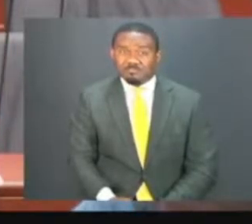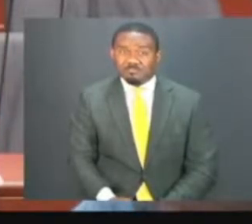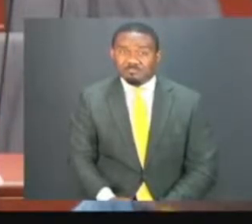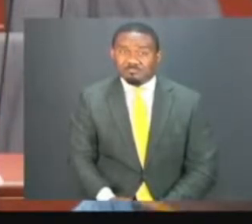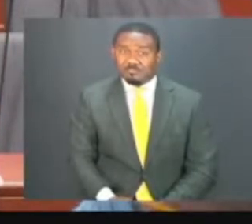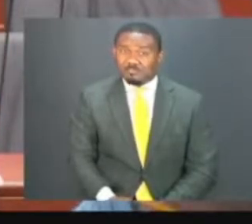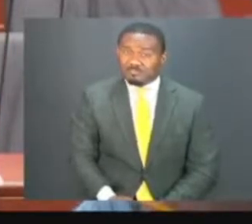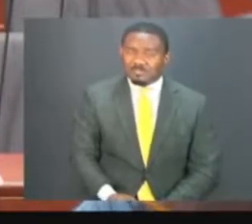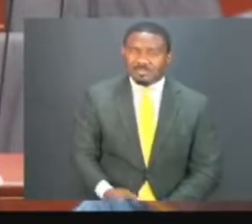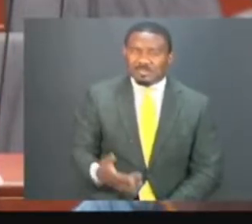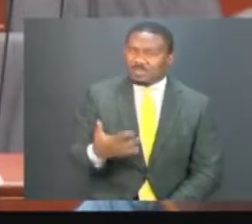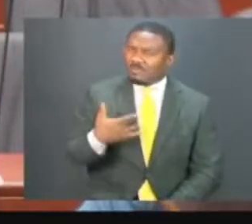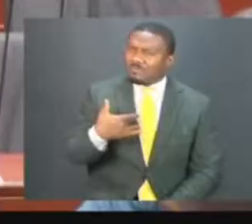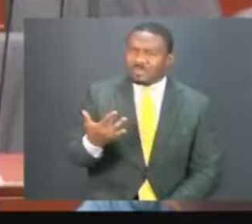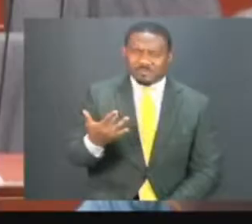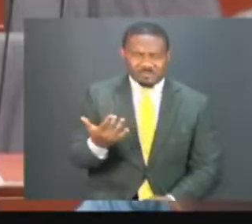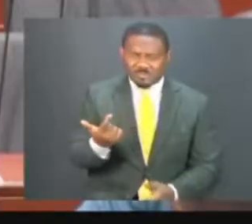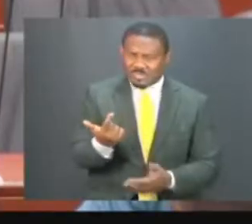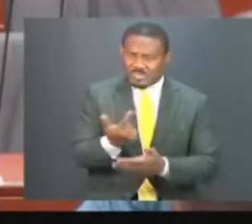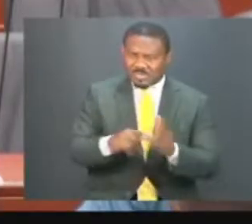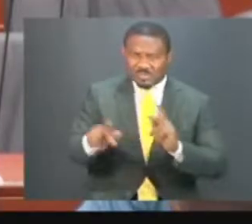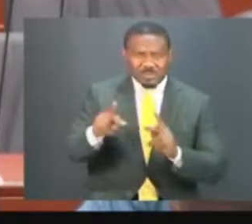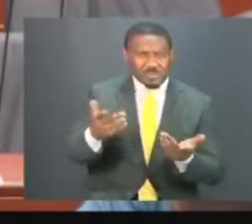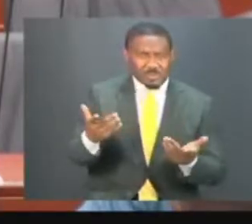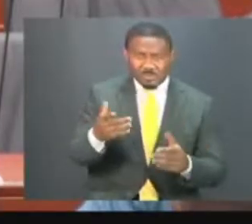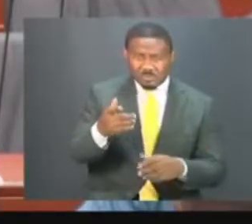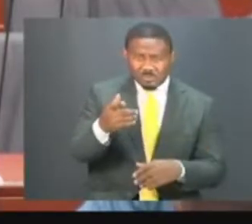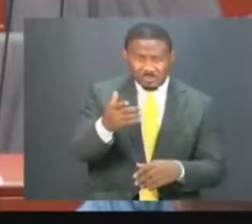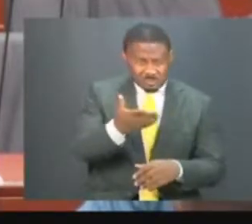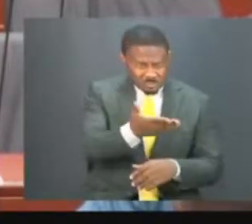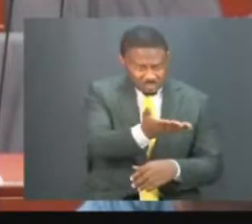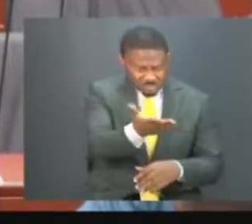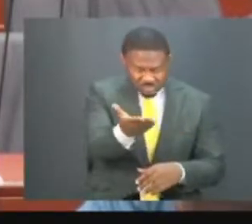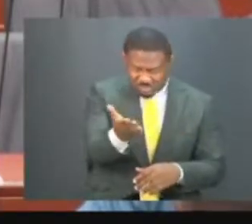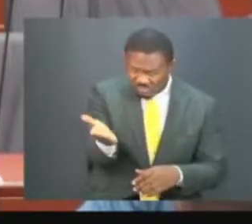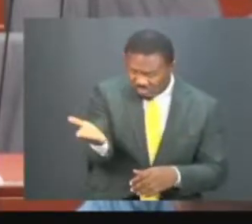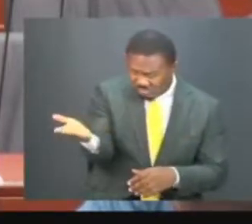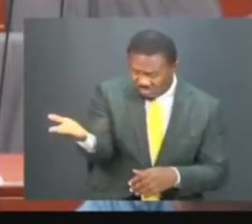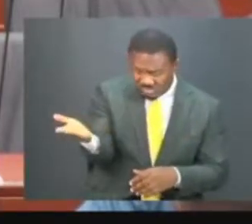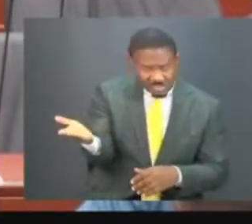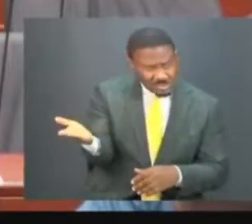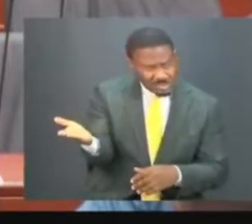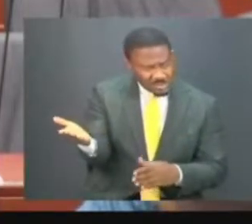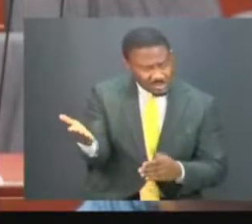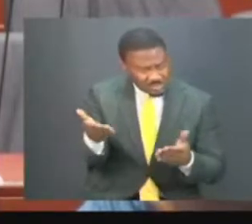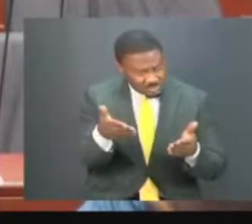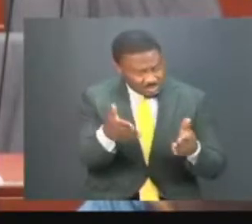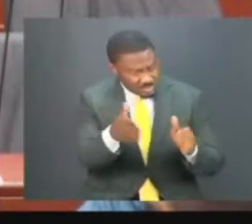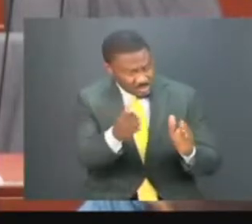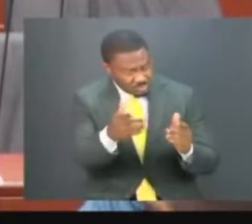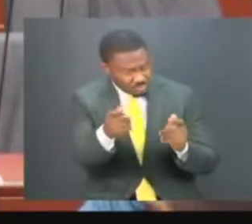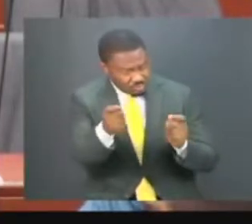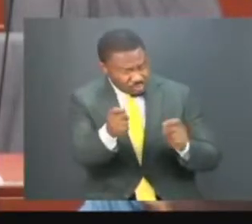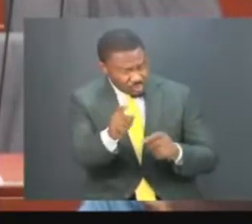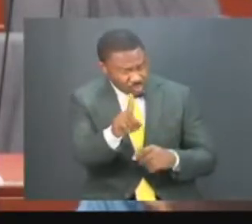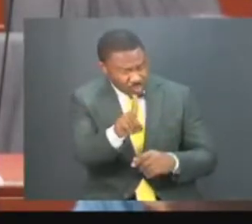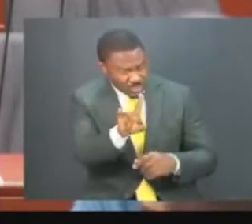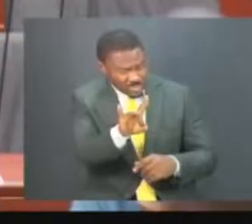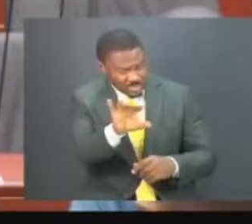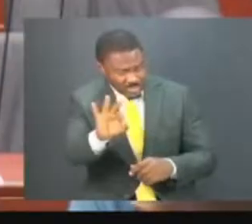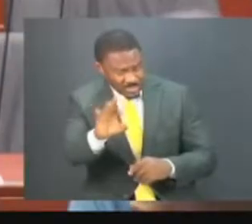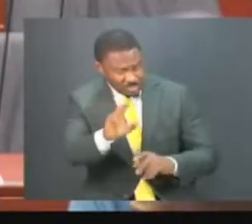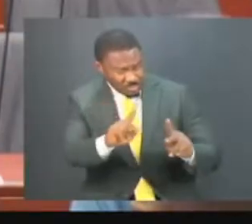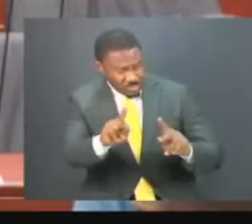what are you taking the good people of this country for? They've given you a whooping majority. Make good use of your majority.